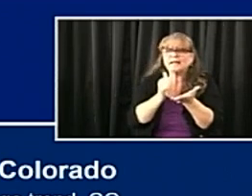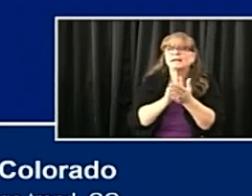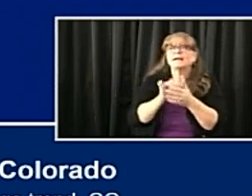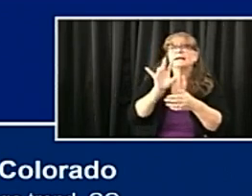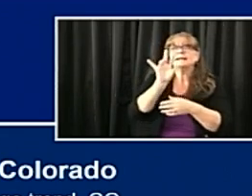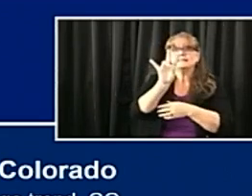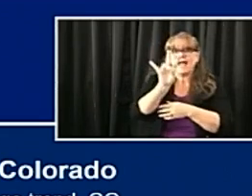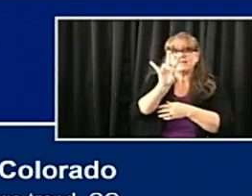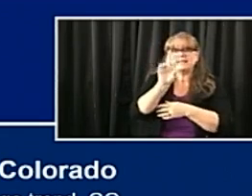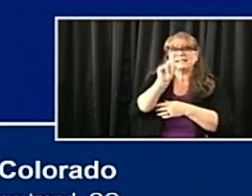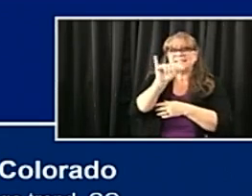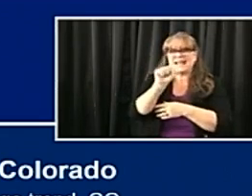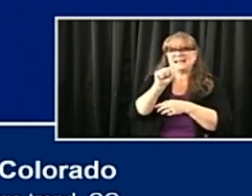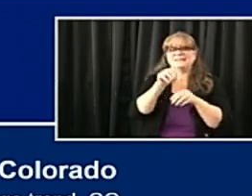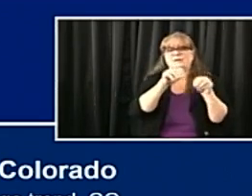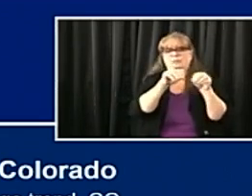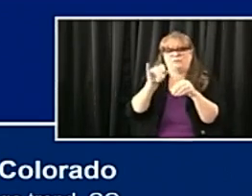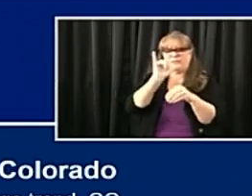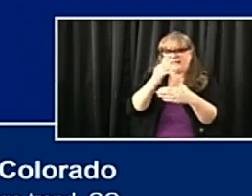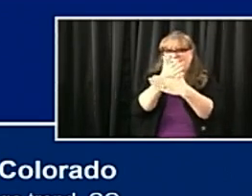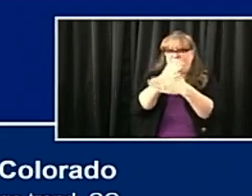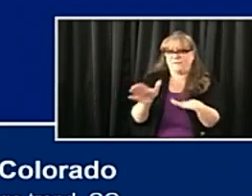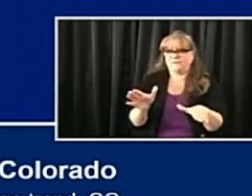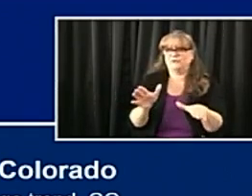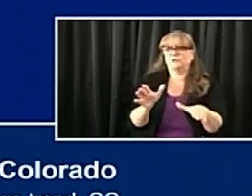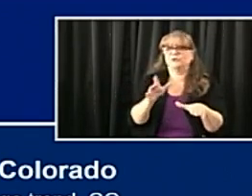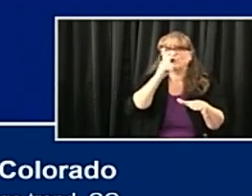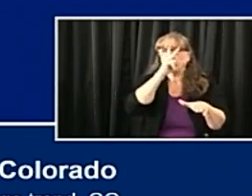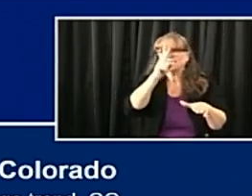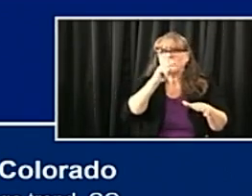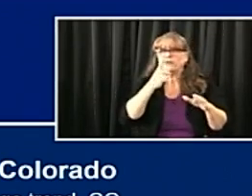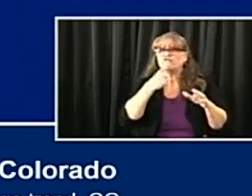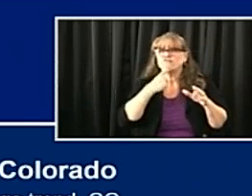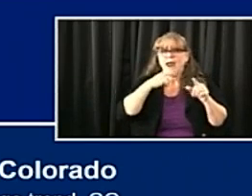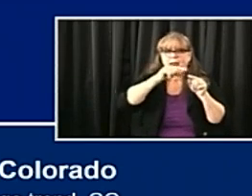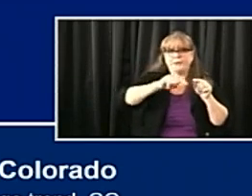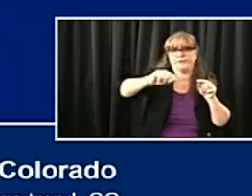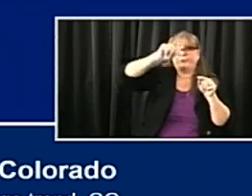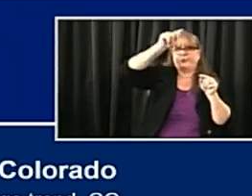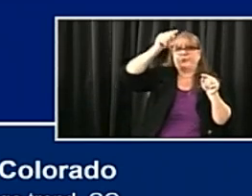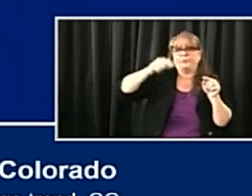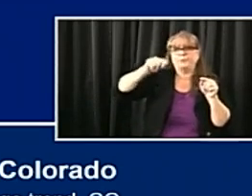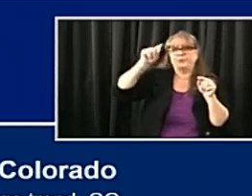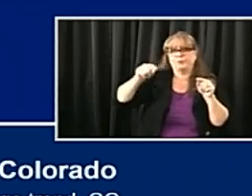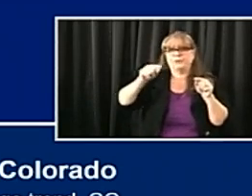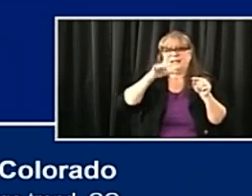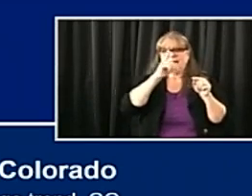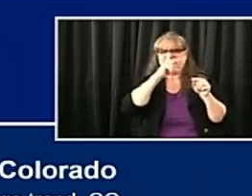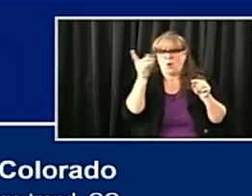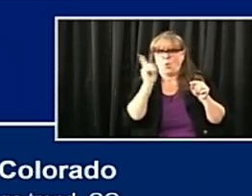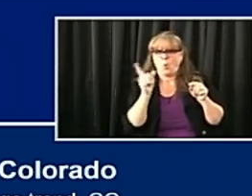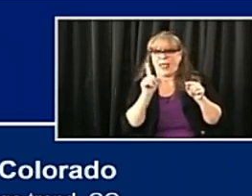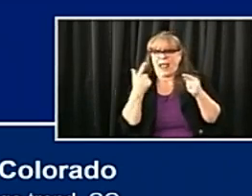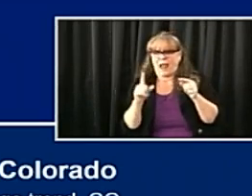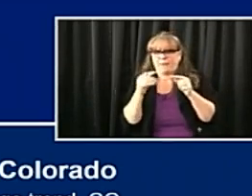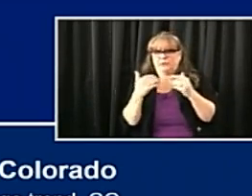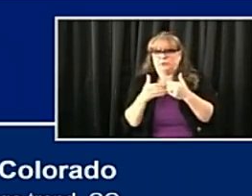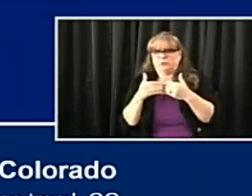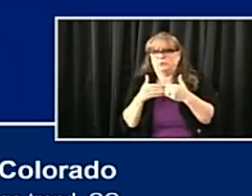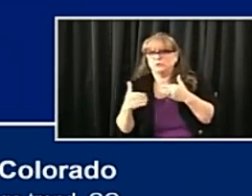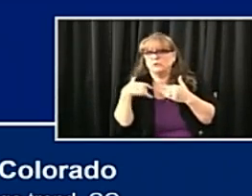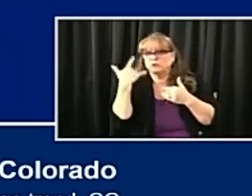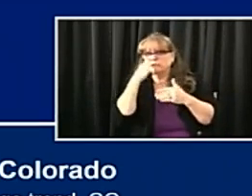red line, which helps smooth out some of the data and helps us see a little bit more clearly some of the trends over time. So in looking at this figure, if you look to the far